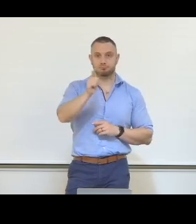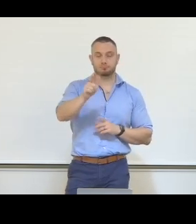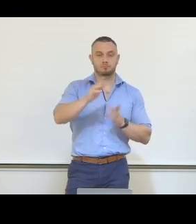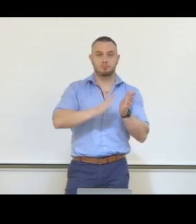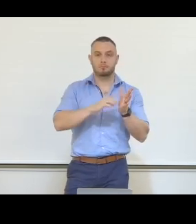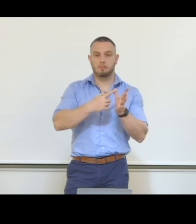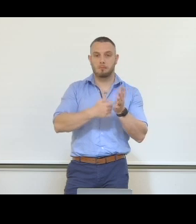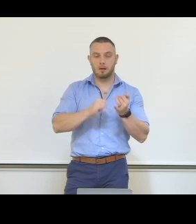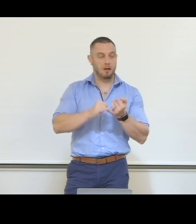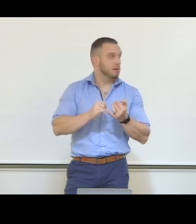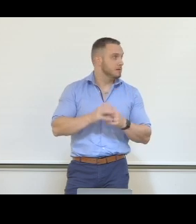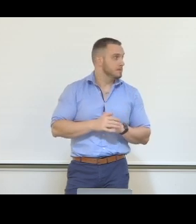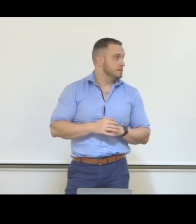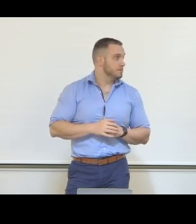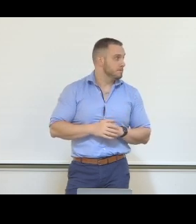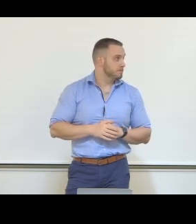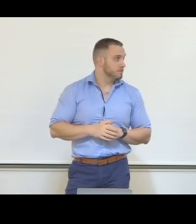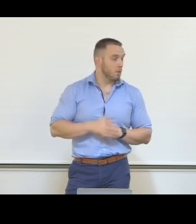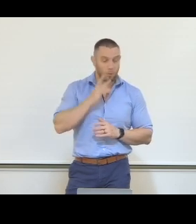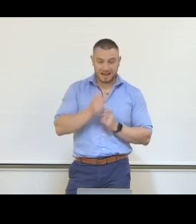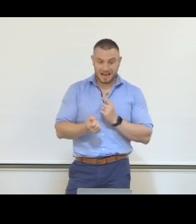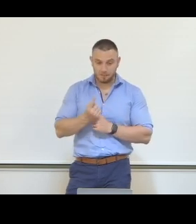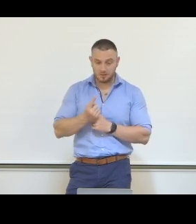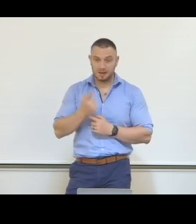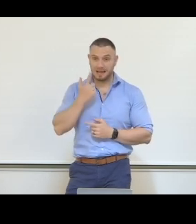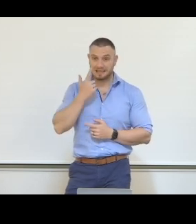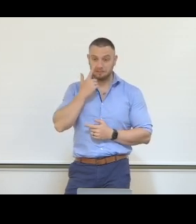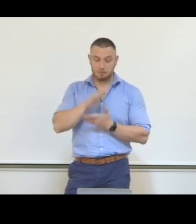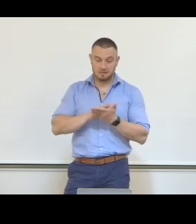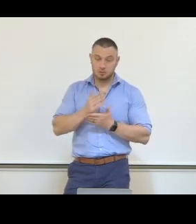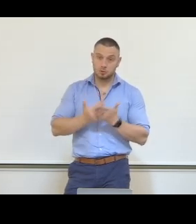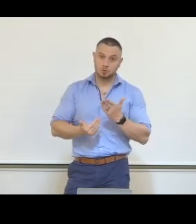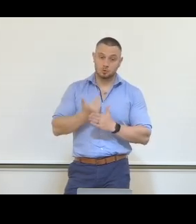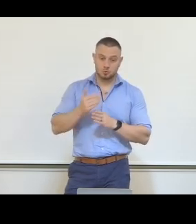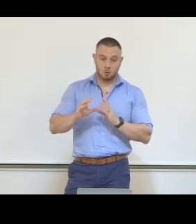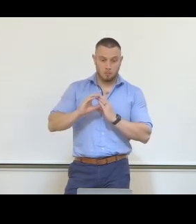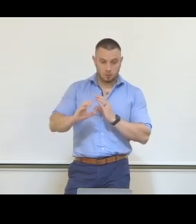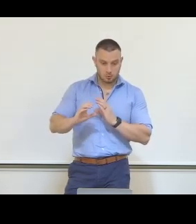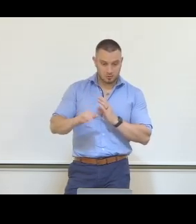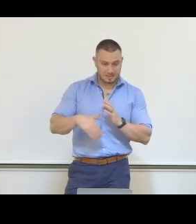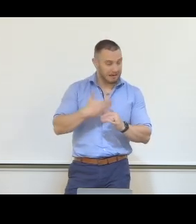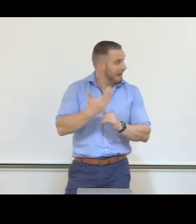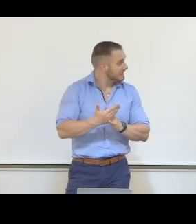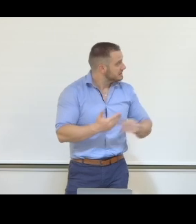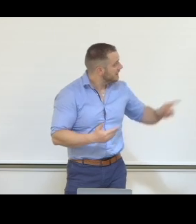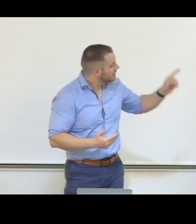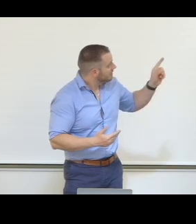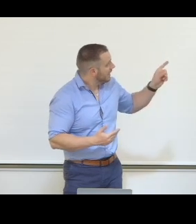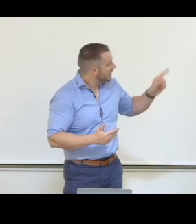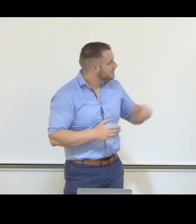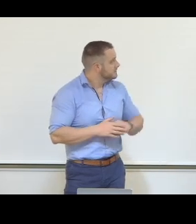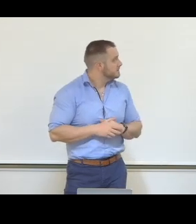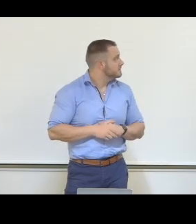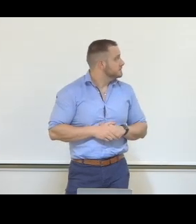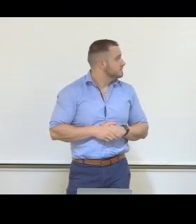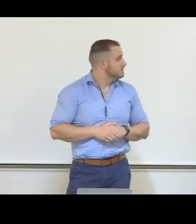that period, we had access to a new module. And this is the small one, which is at the end of the living module, this